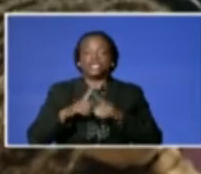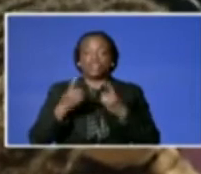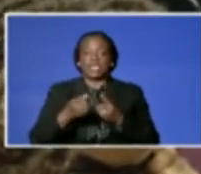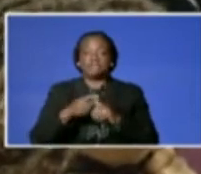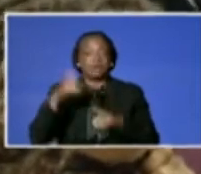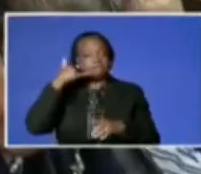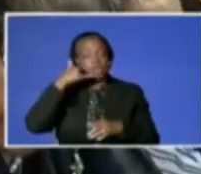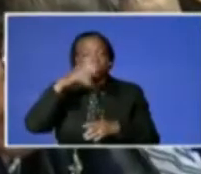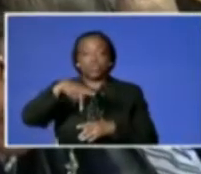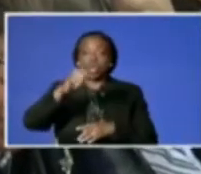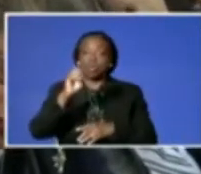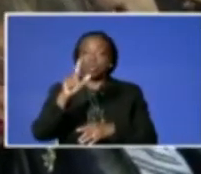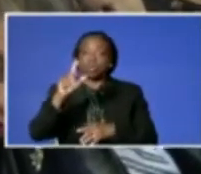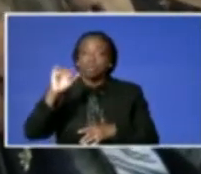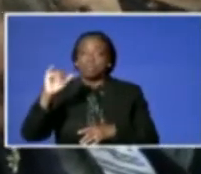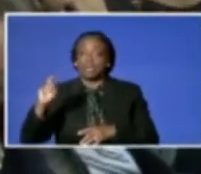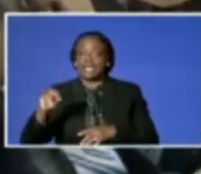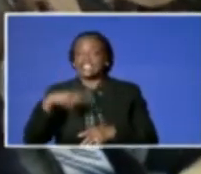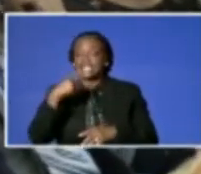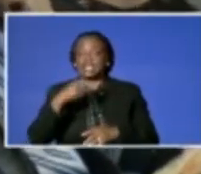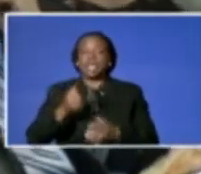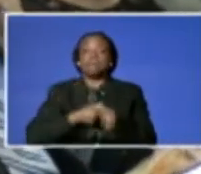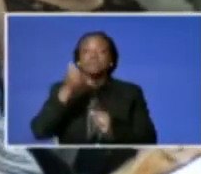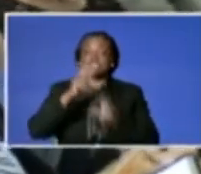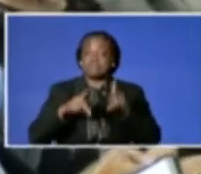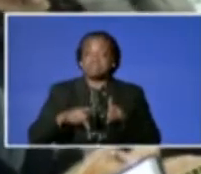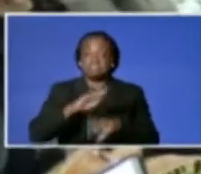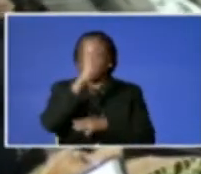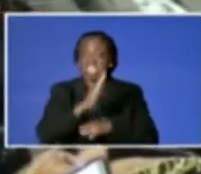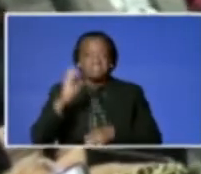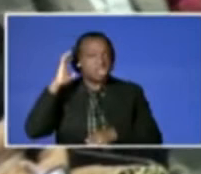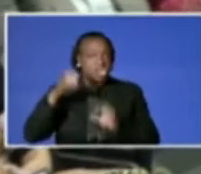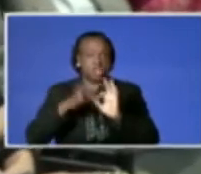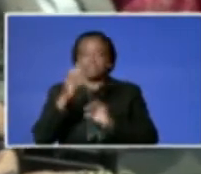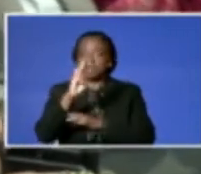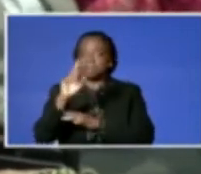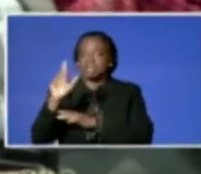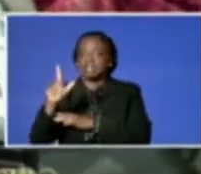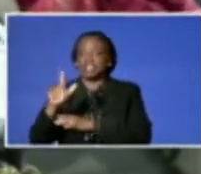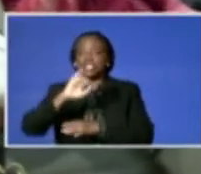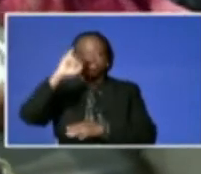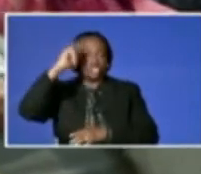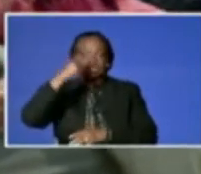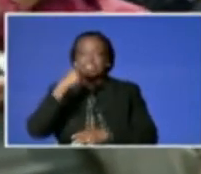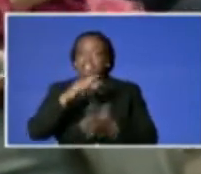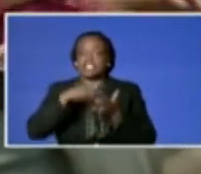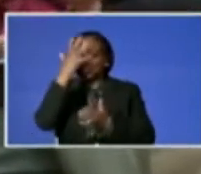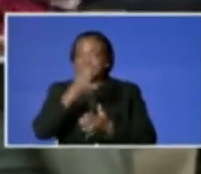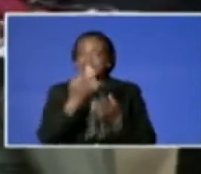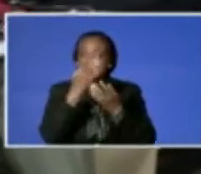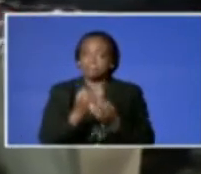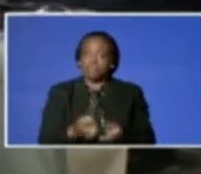research. That research revealed that most respondents had never even heard of the bill. Johnson says this is why it's so important to